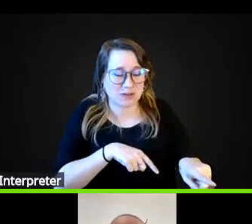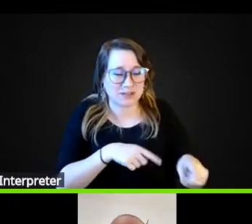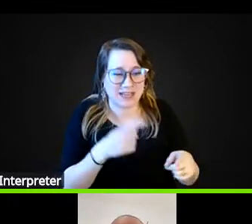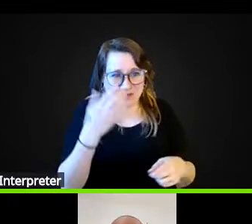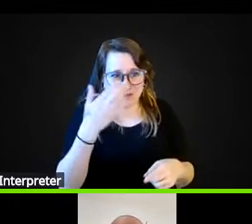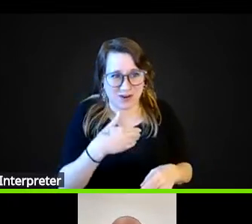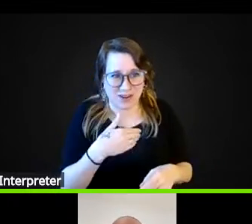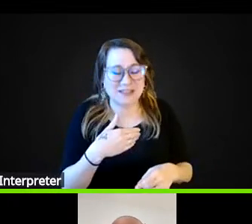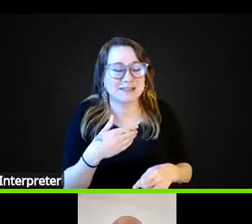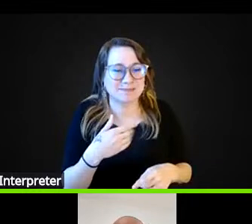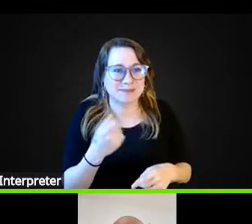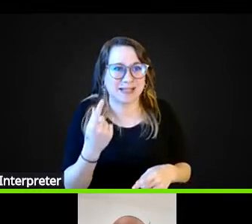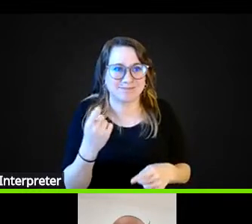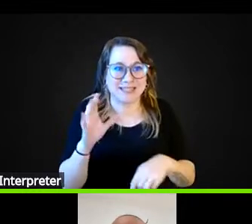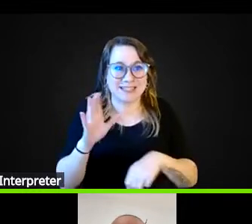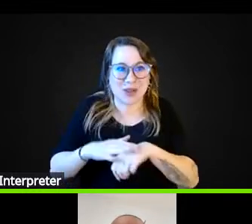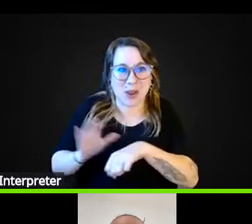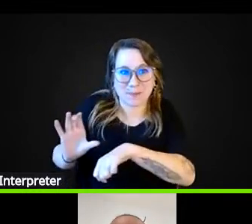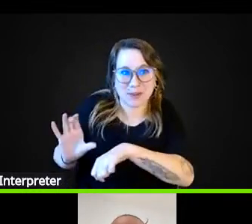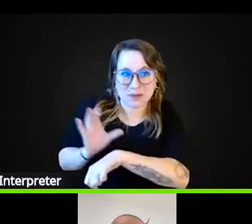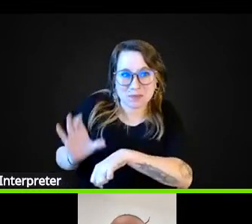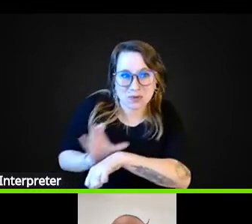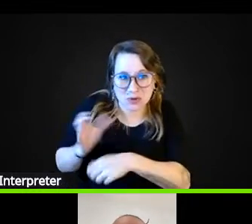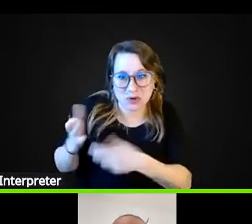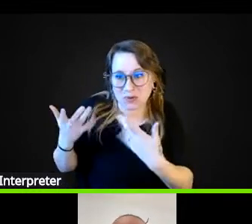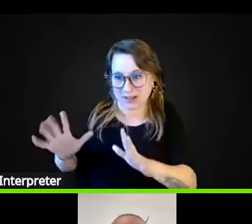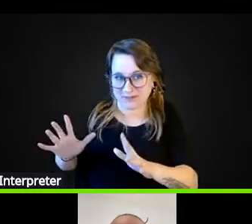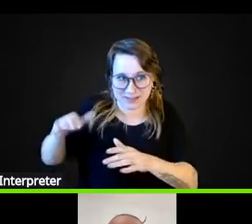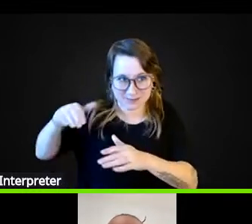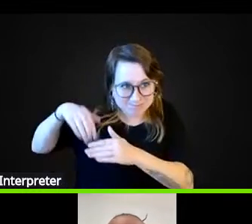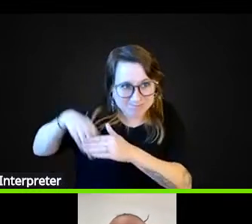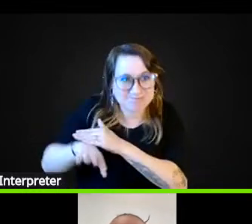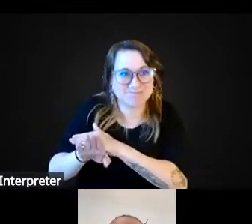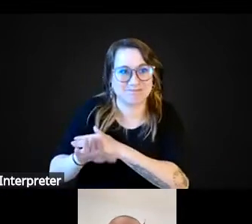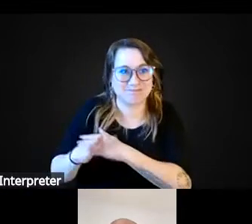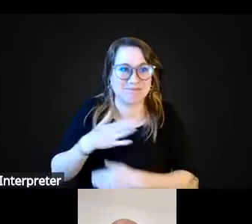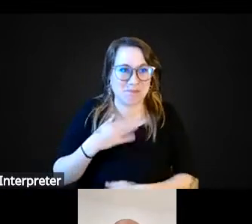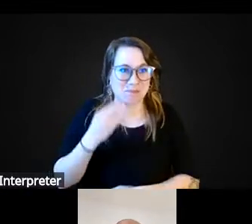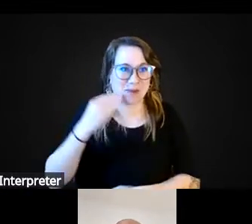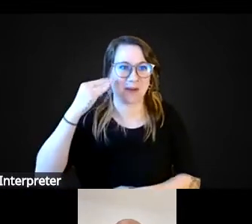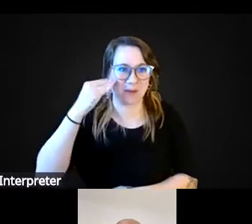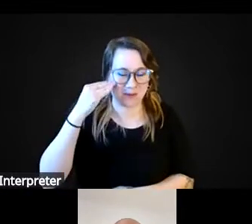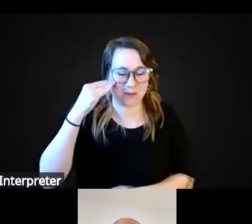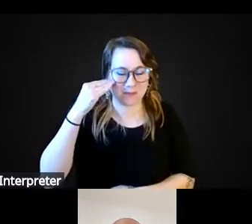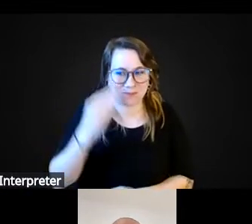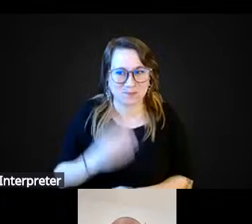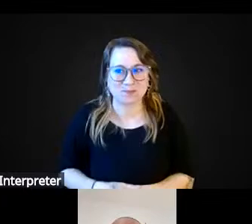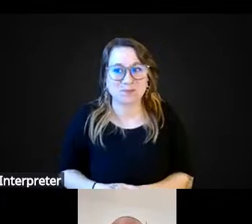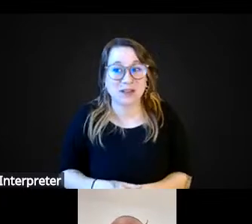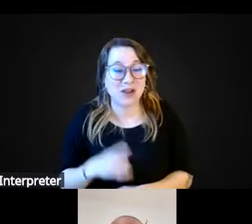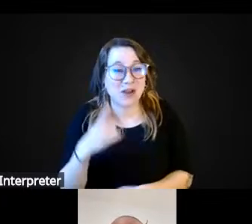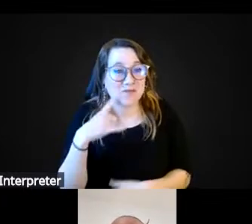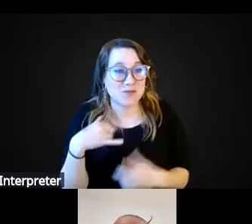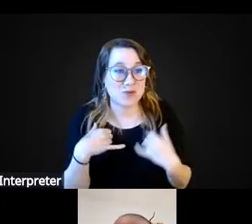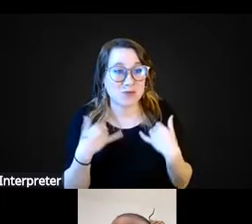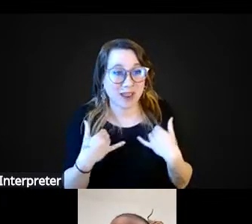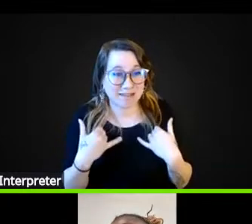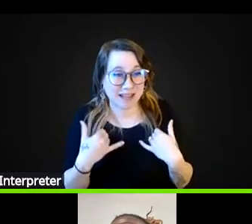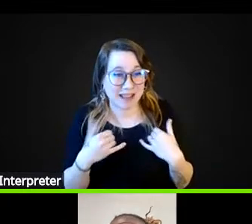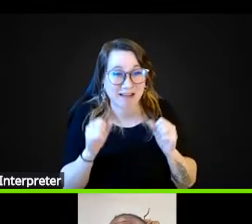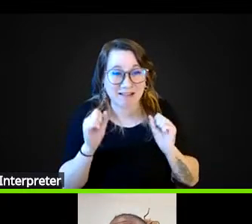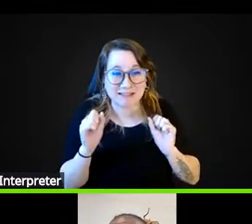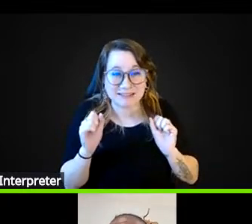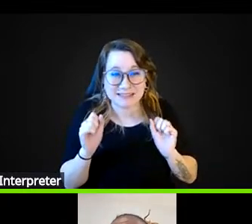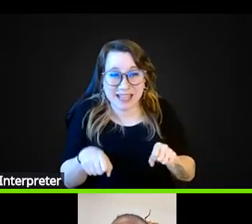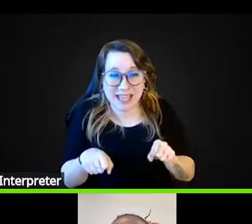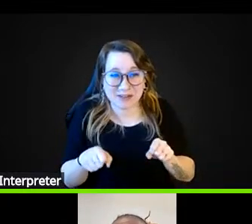is loaded on my computer once I get back in my home. So right now, if we could just, can we push